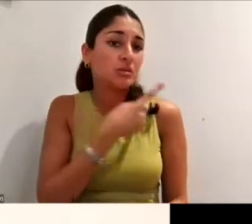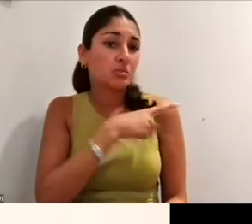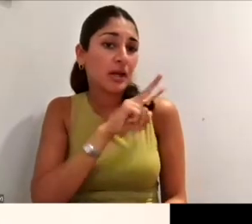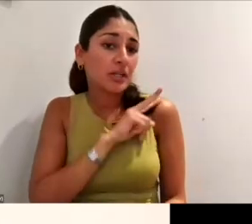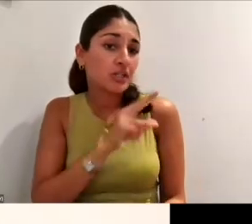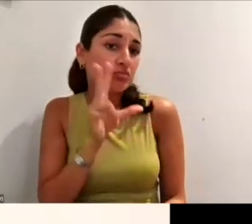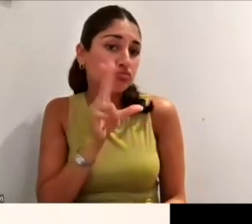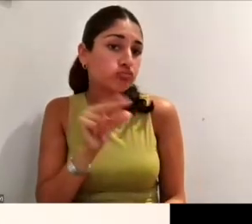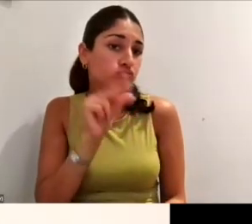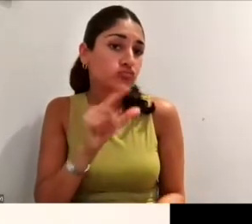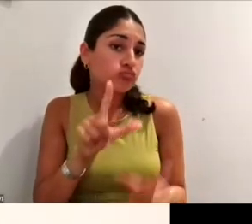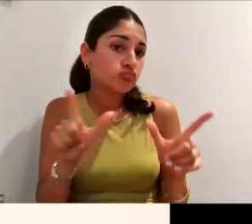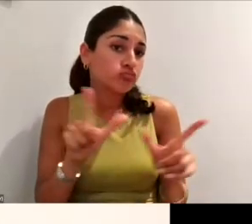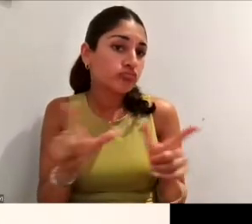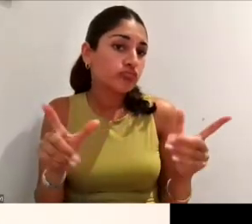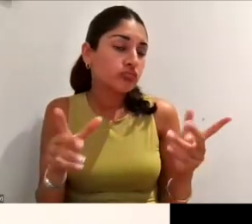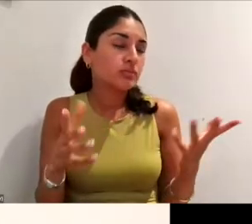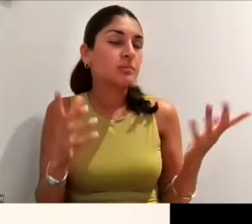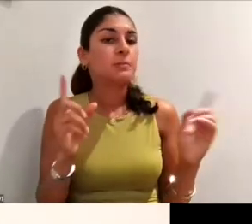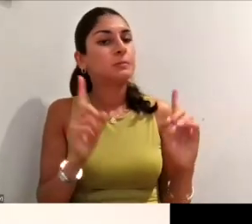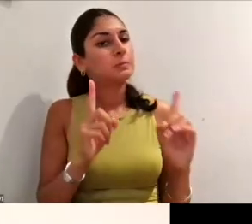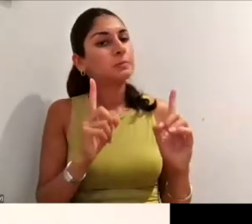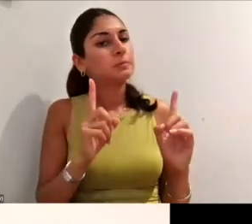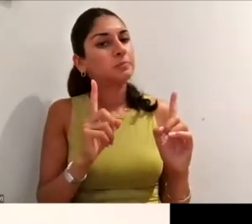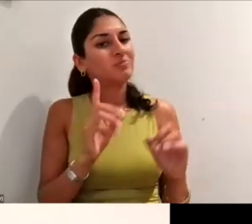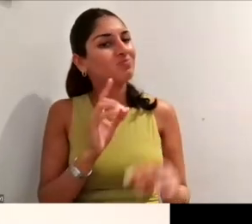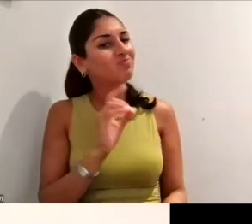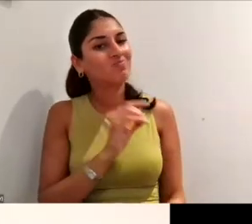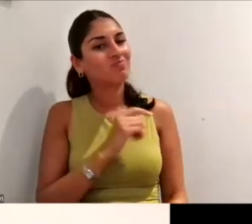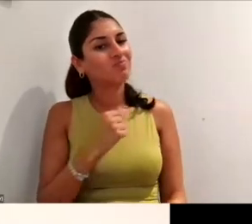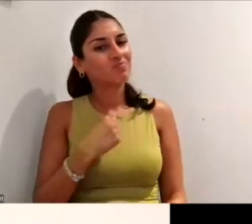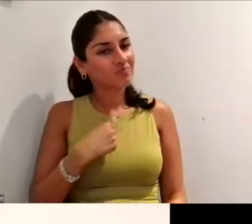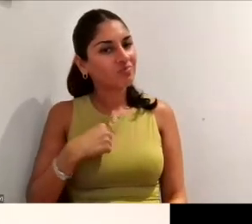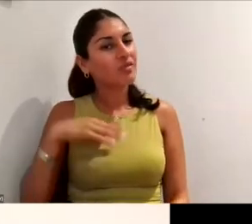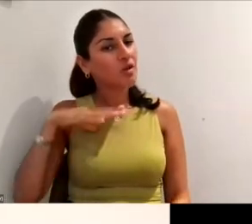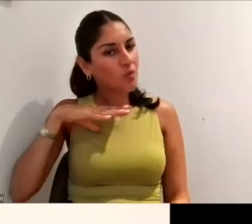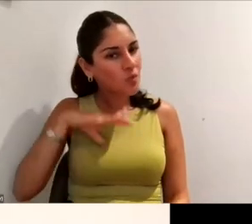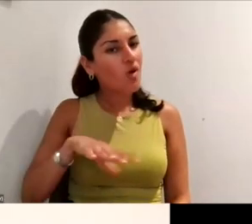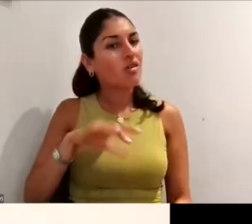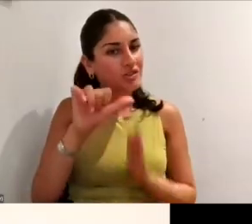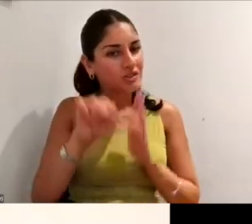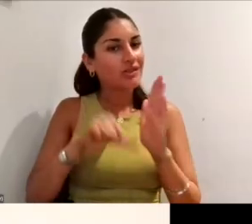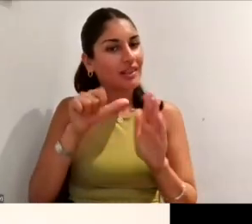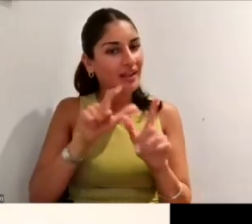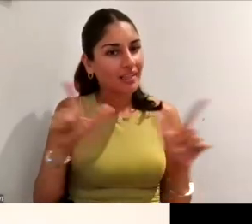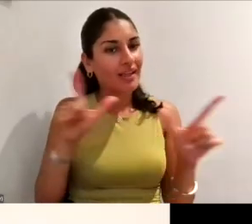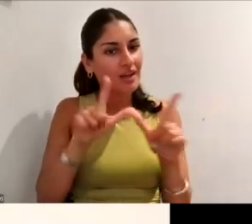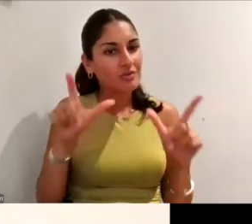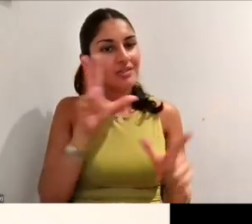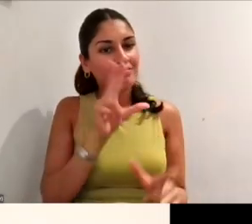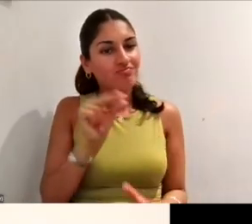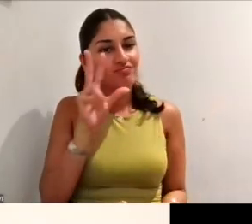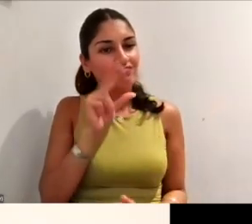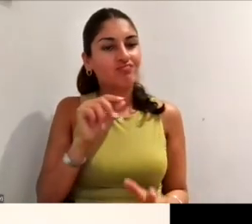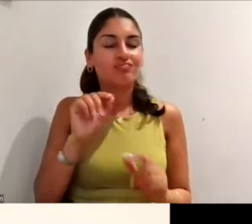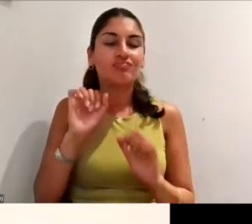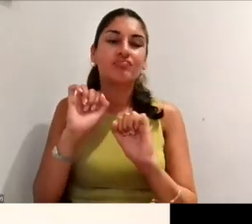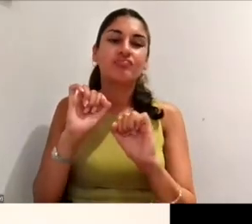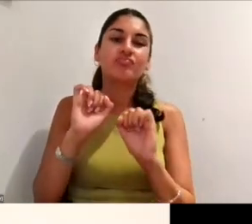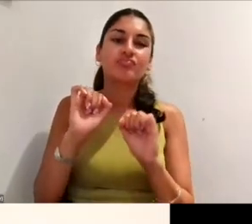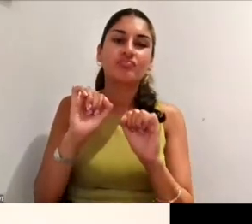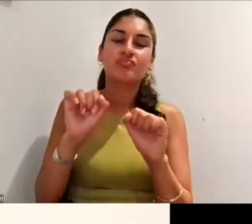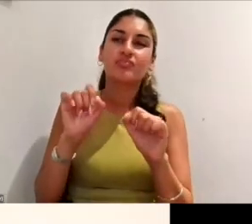But is there not value in speaking home out of my mouth? Of learning the choreography of my ancestors'